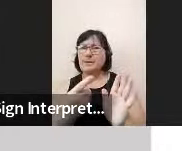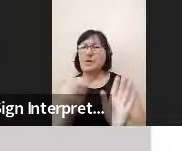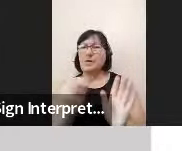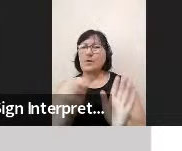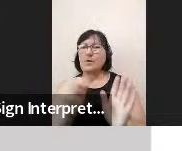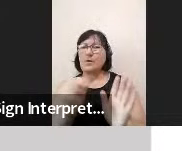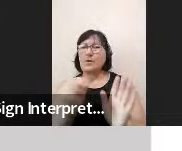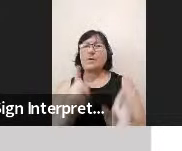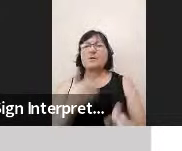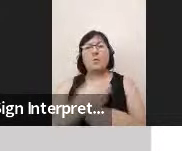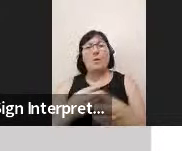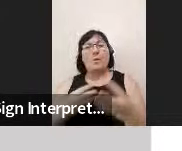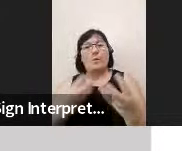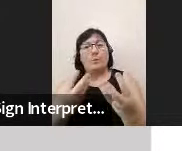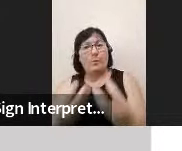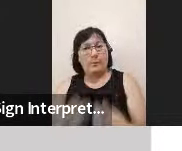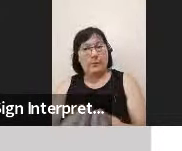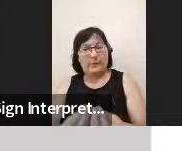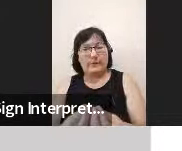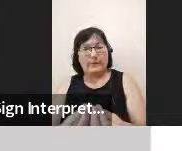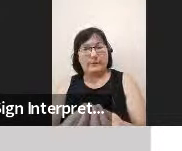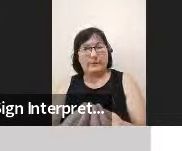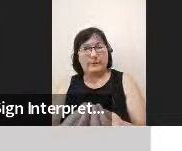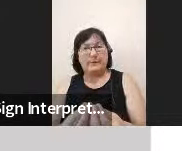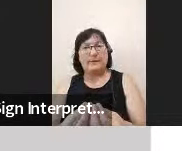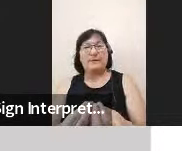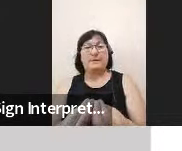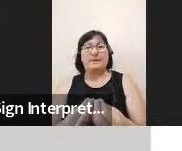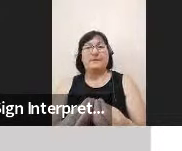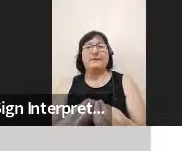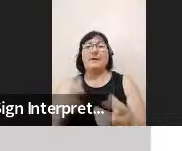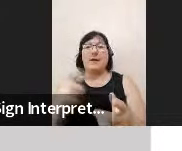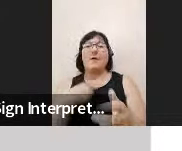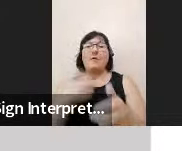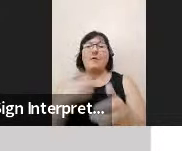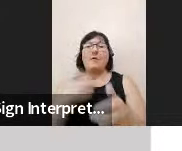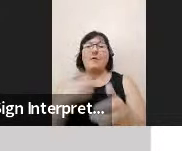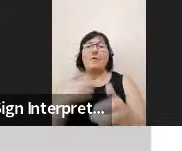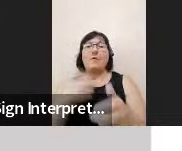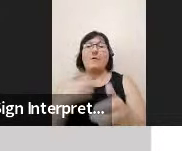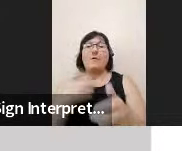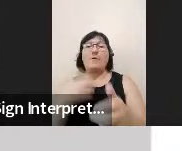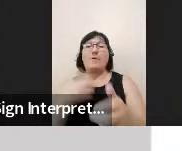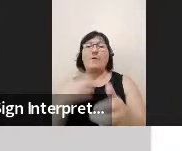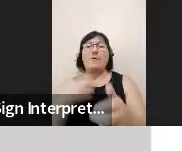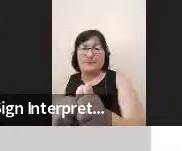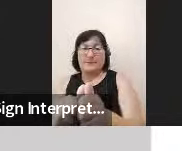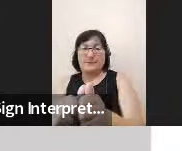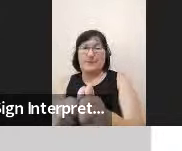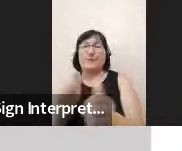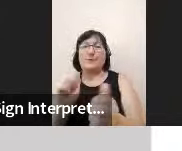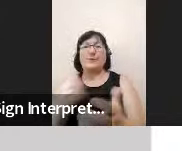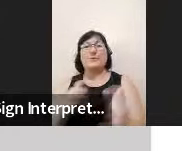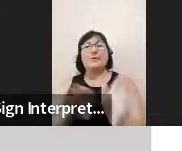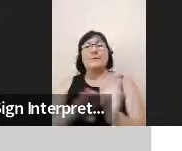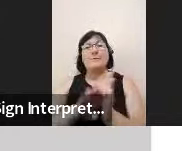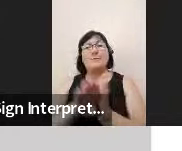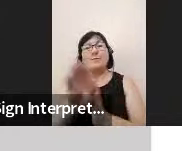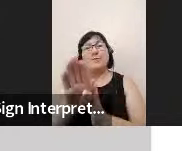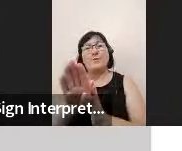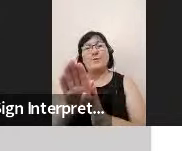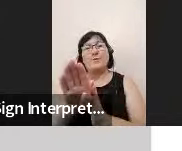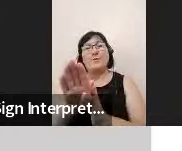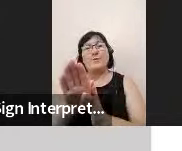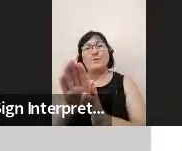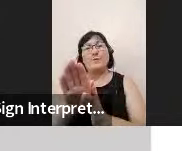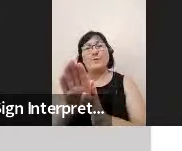we need to work with and through stakeholders to improve the tax ecosystem. So we continuously invite your support, we